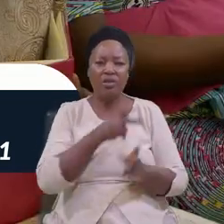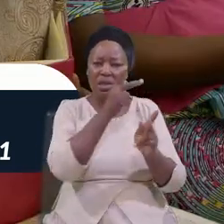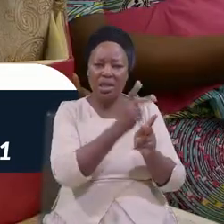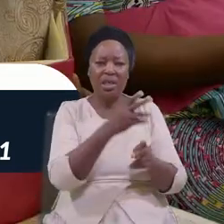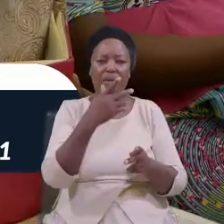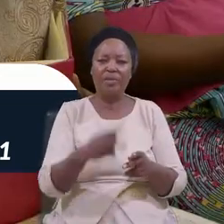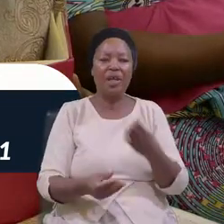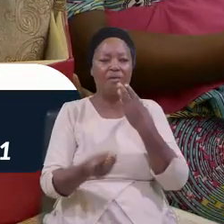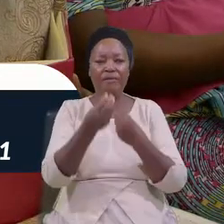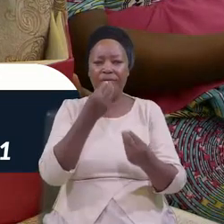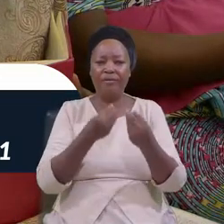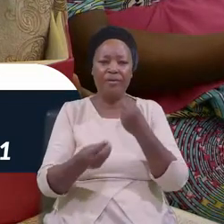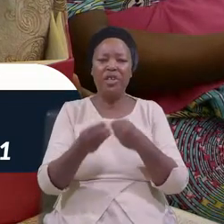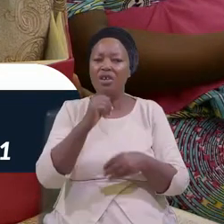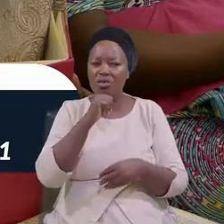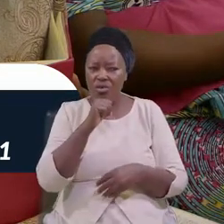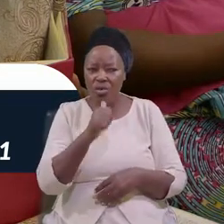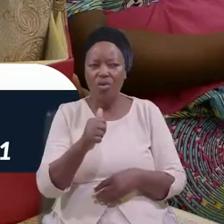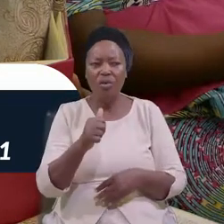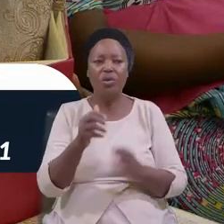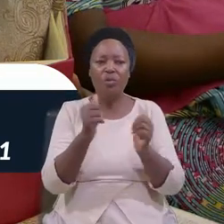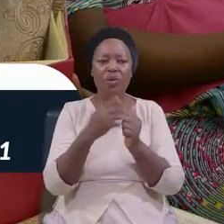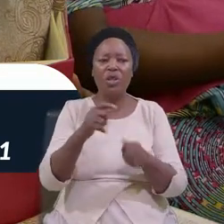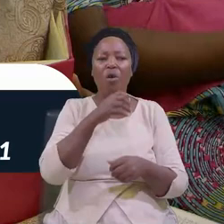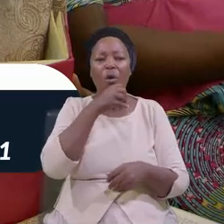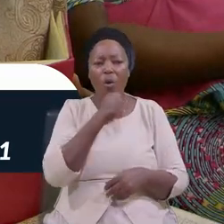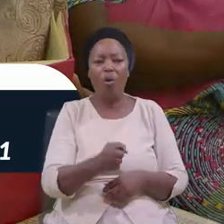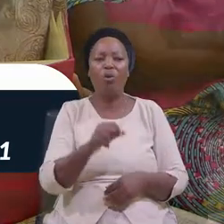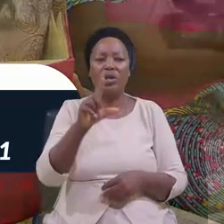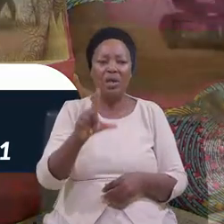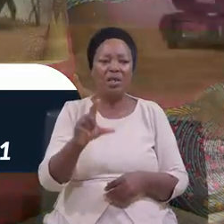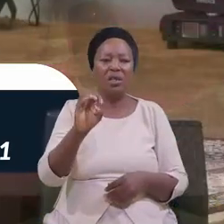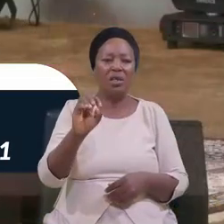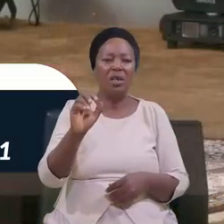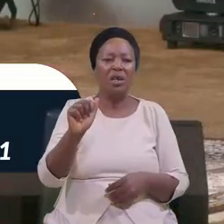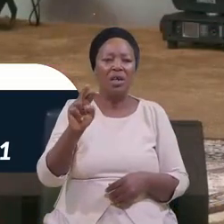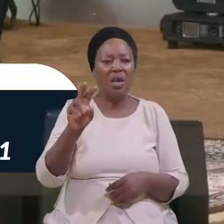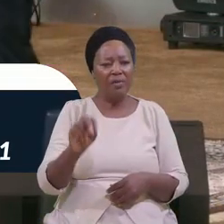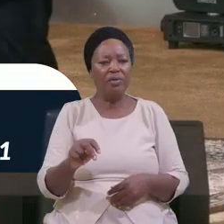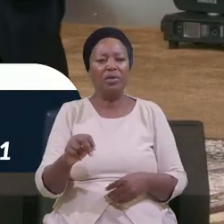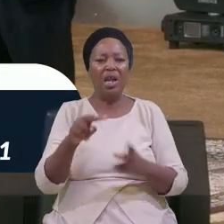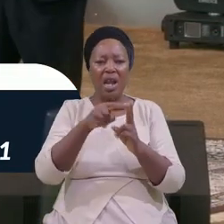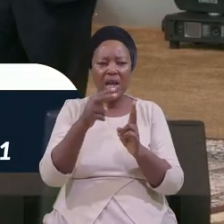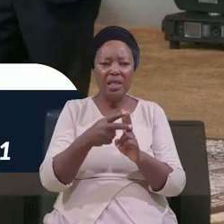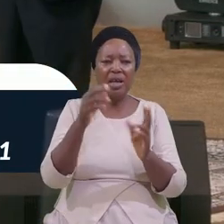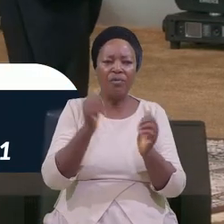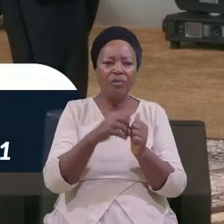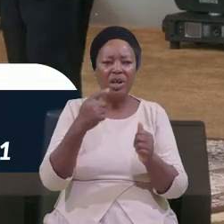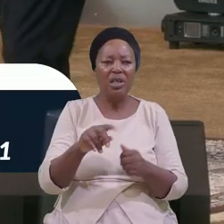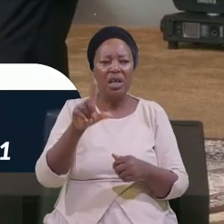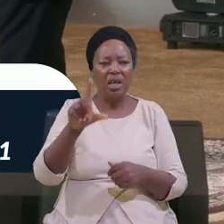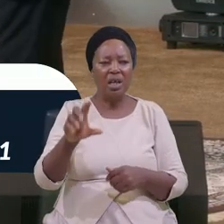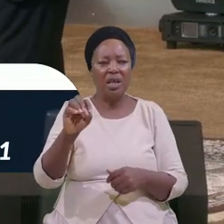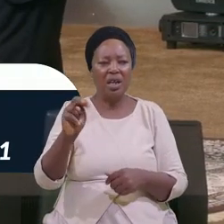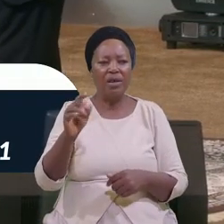the feast, not with the old leaven, neither with the leaven of malice